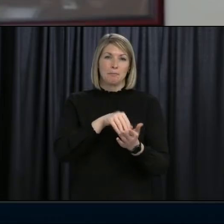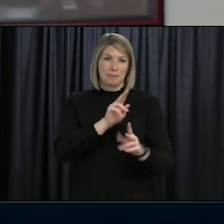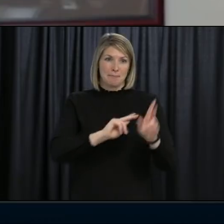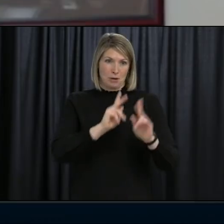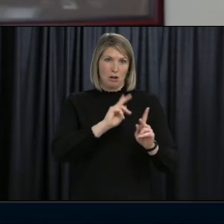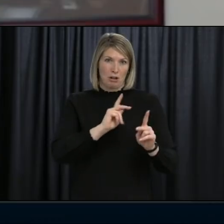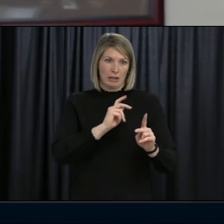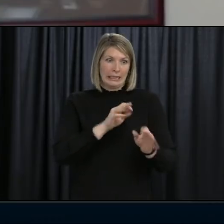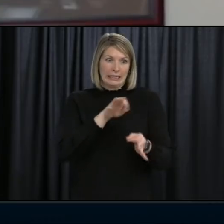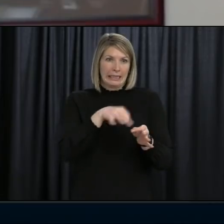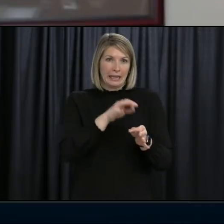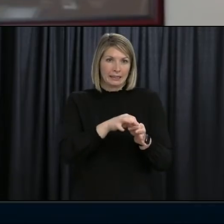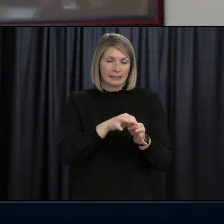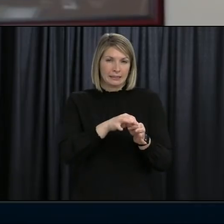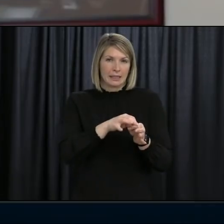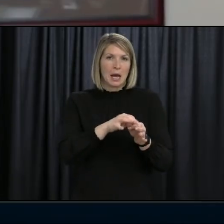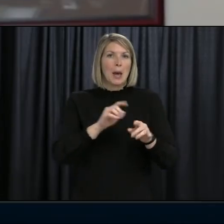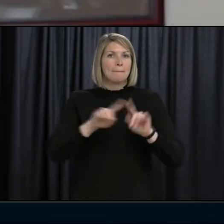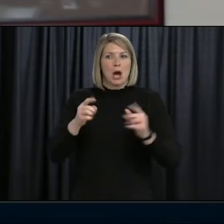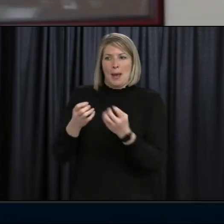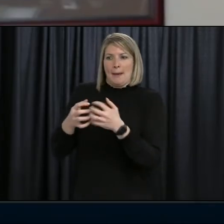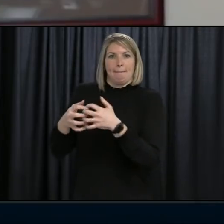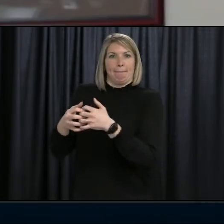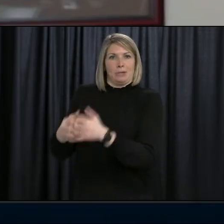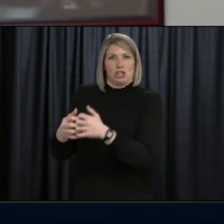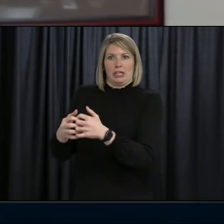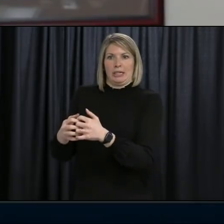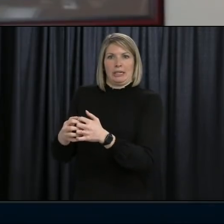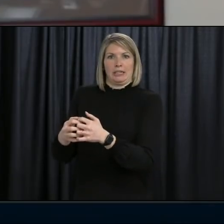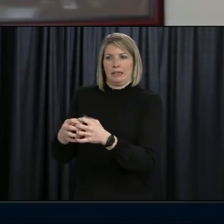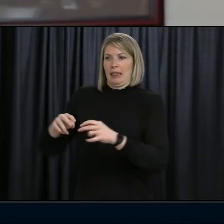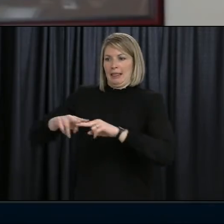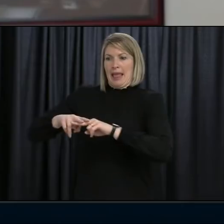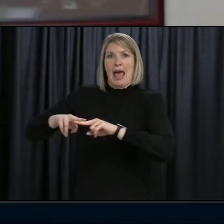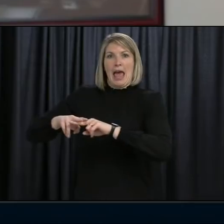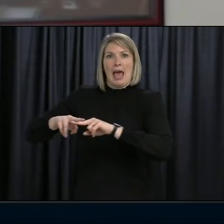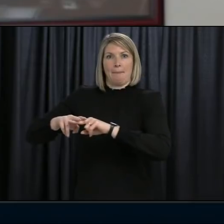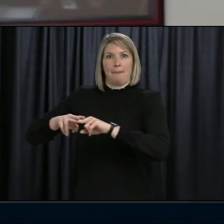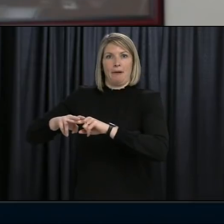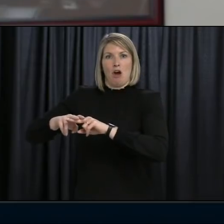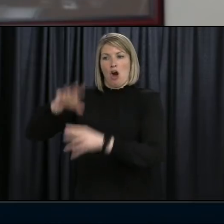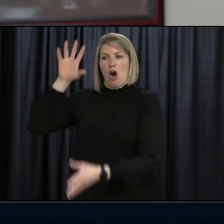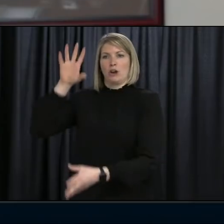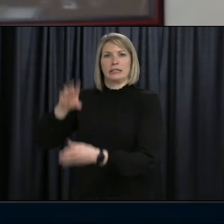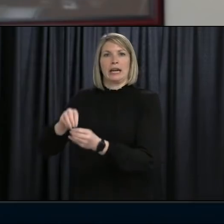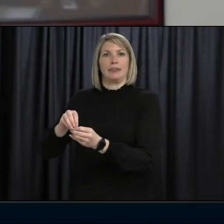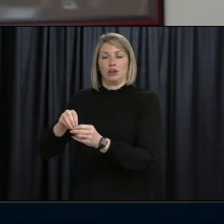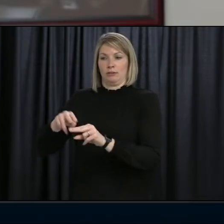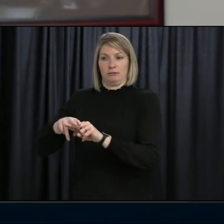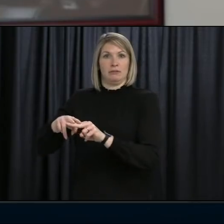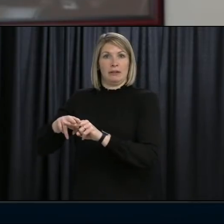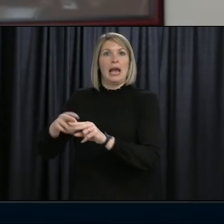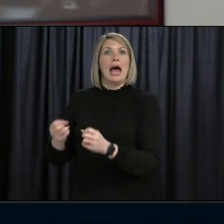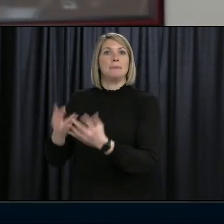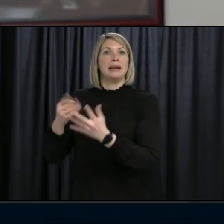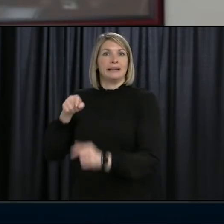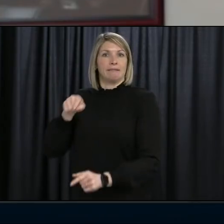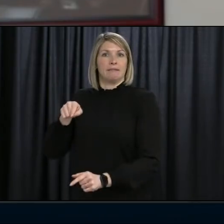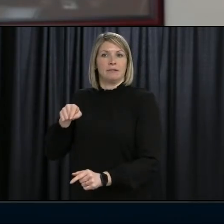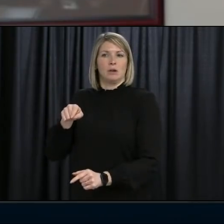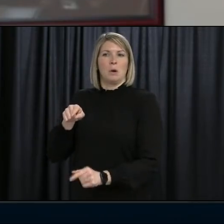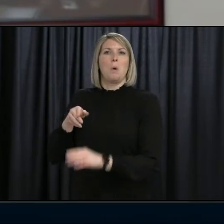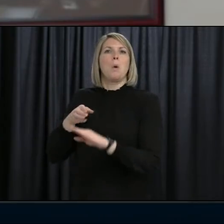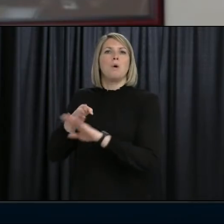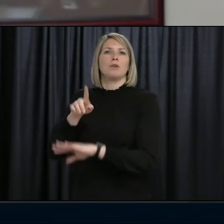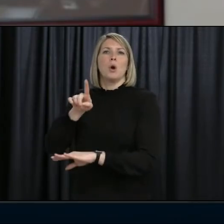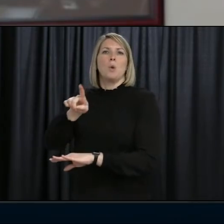on the PCR machine. With regards, for example, to the rapid testing kits that were deployed in this